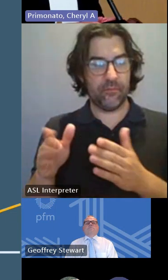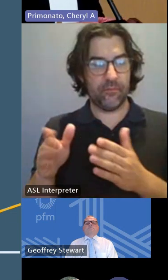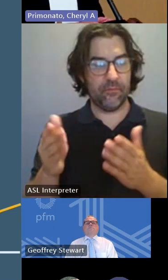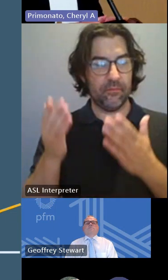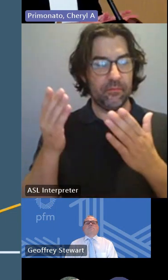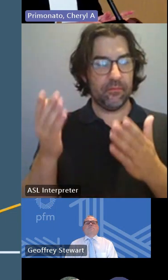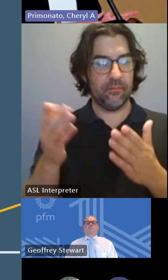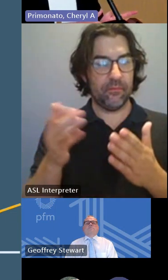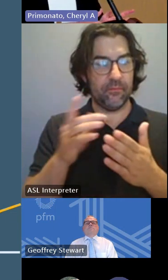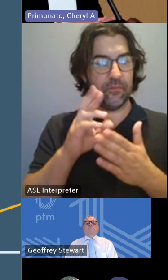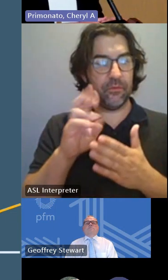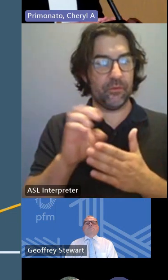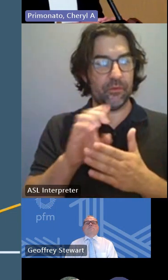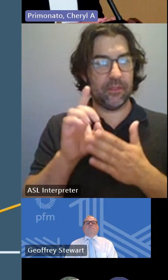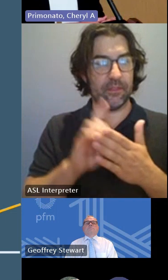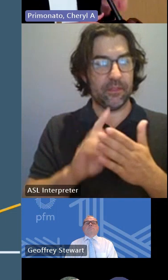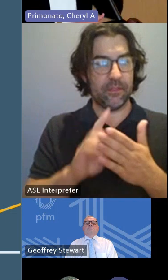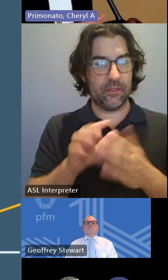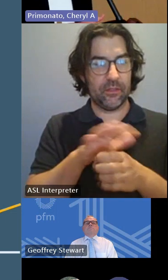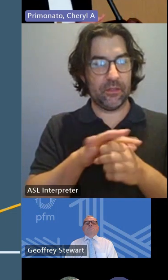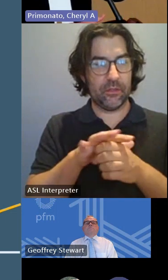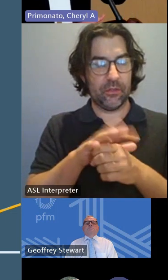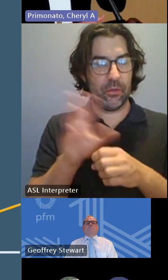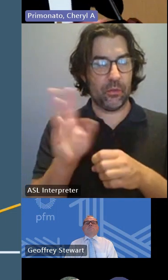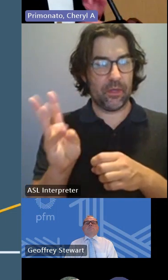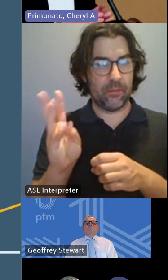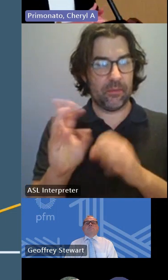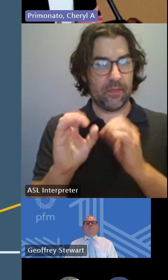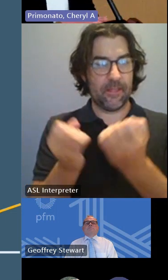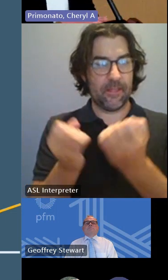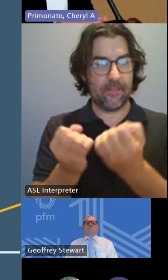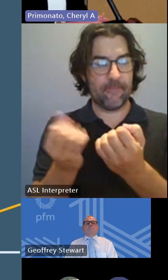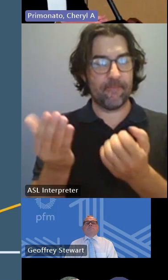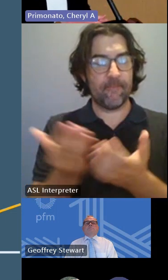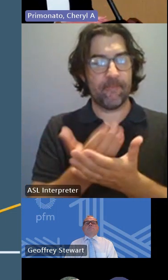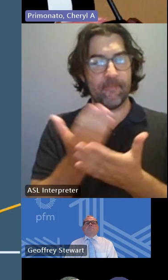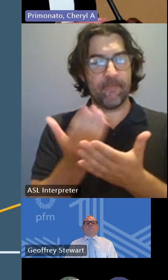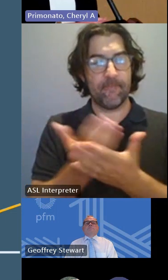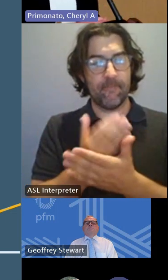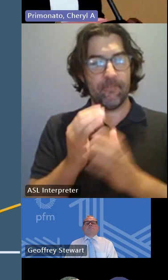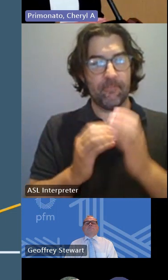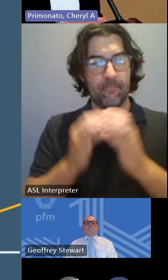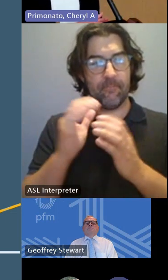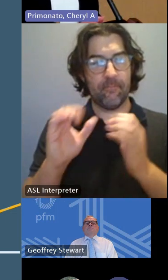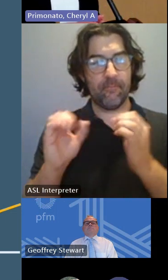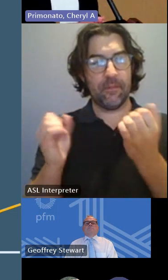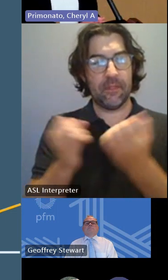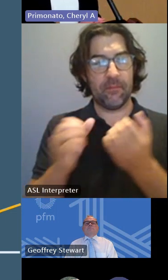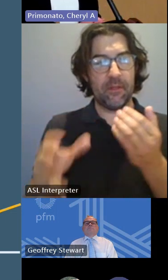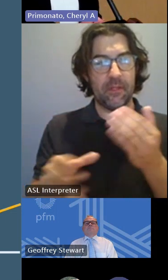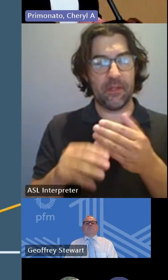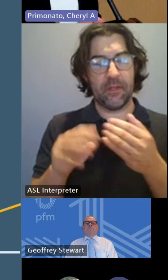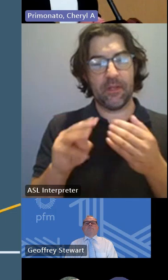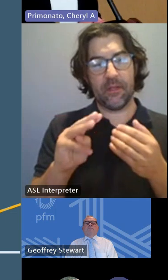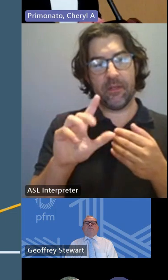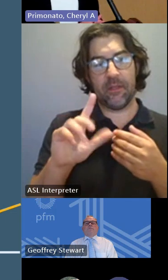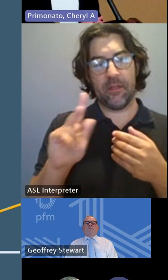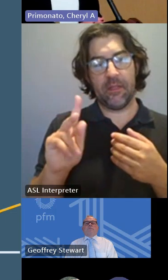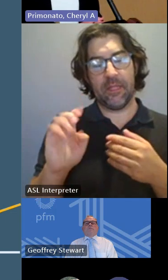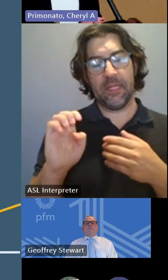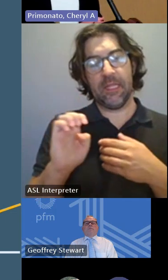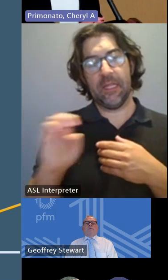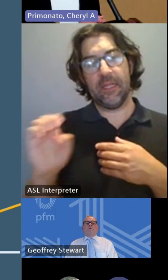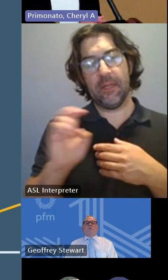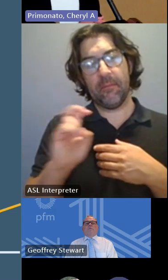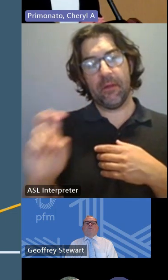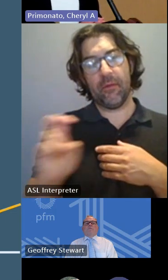a redesign of our Wilkinsburg Station and a new Brushton Station be added to the MLK East Busway